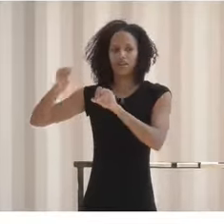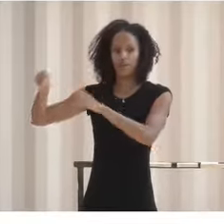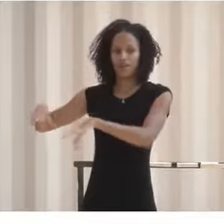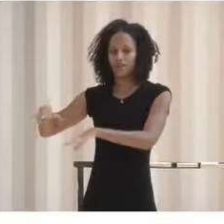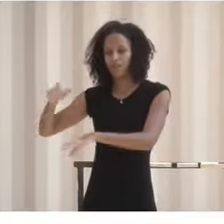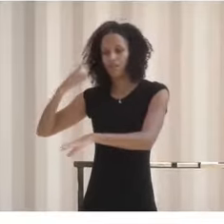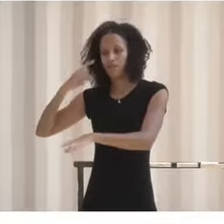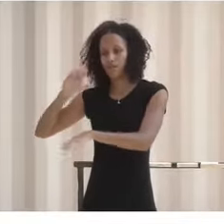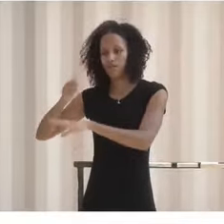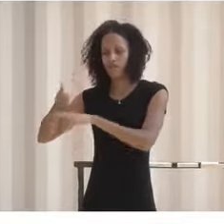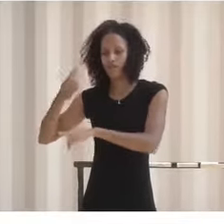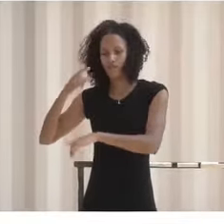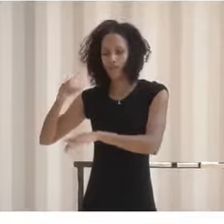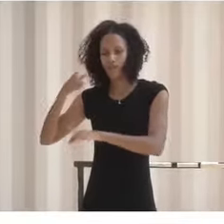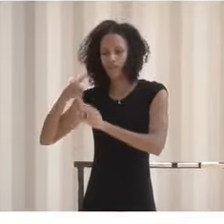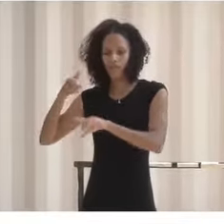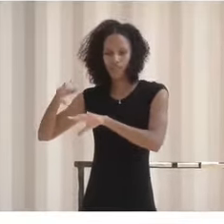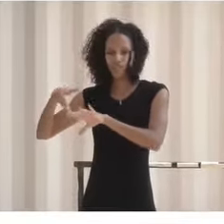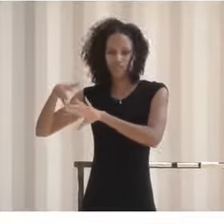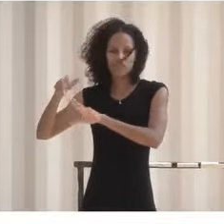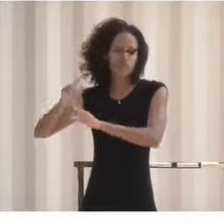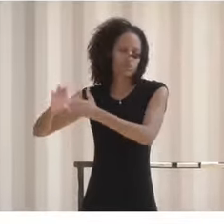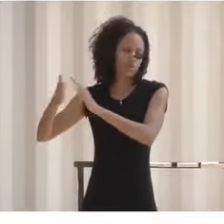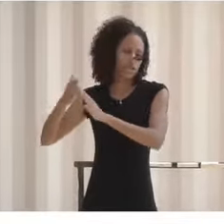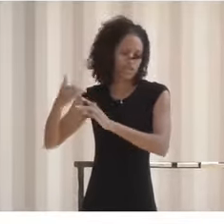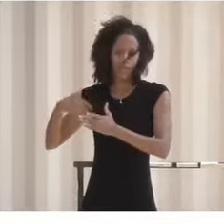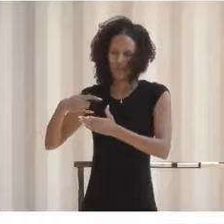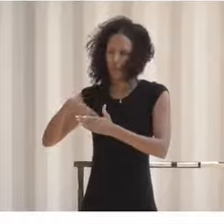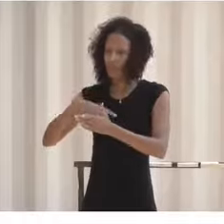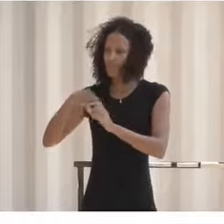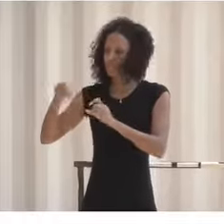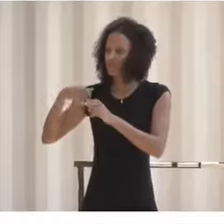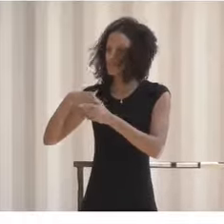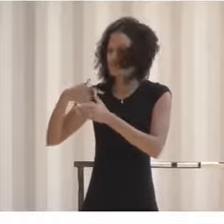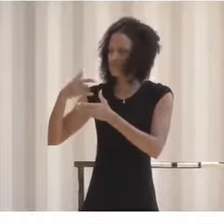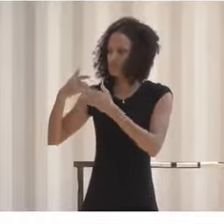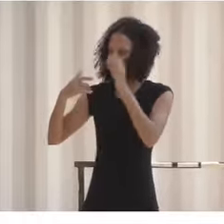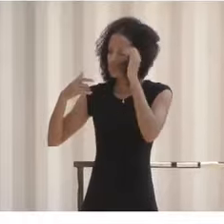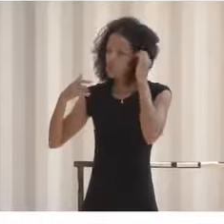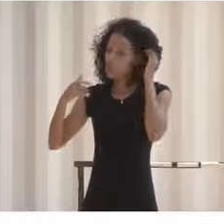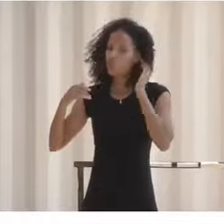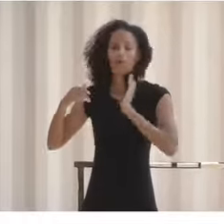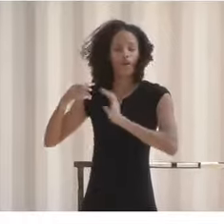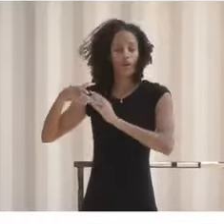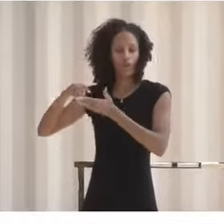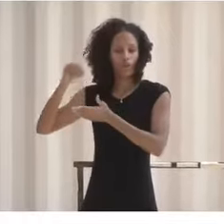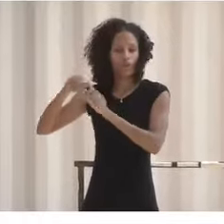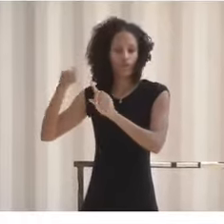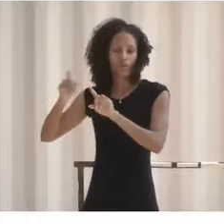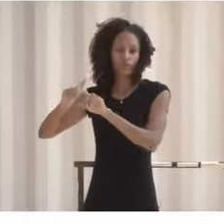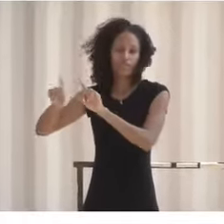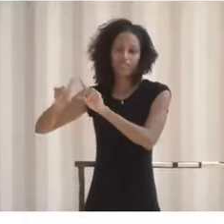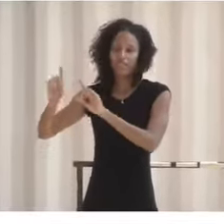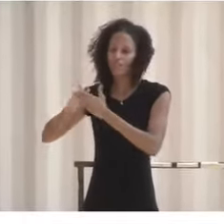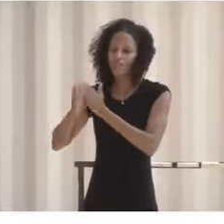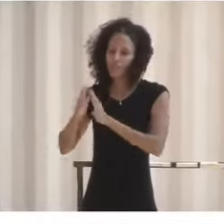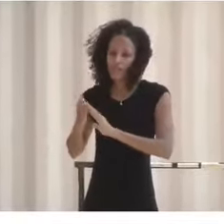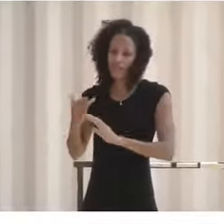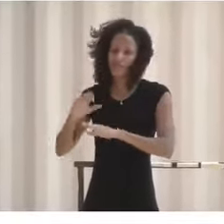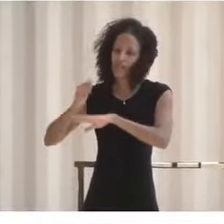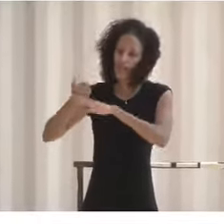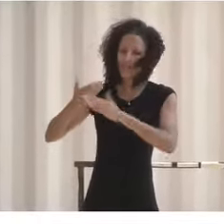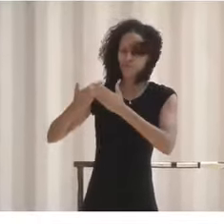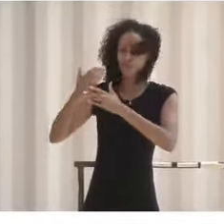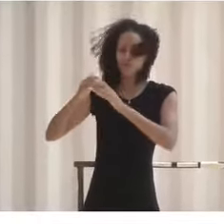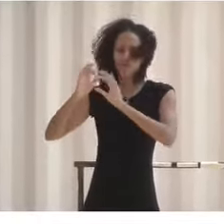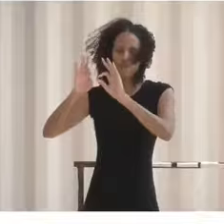the indigenous Fijian community? Will it lead us to different outcomes than the global north framework?